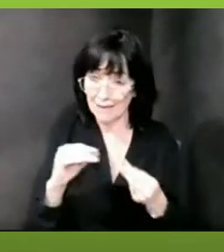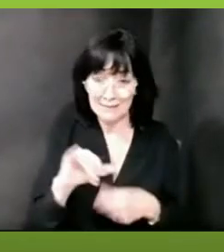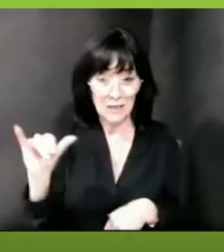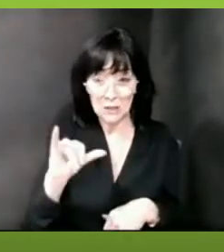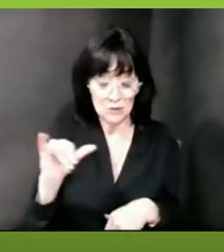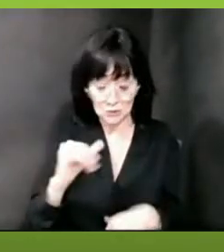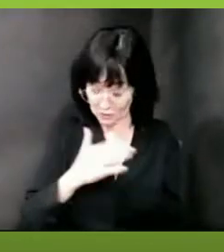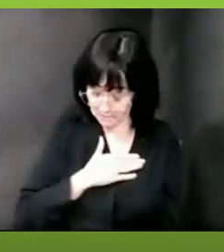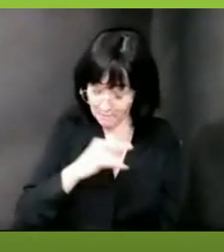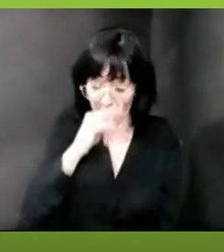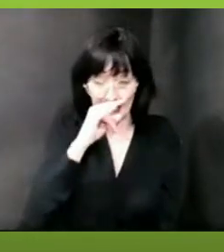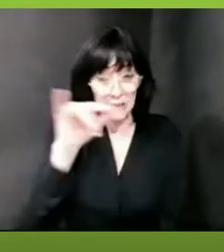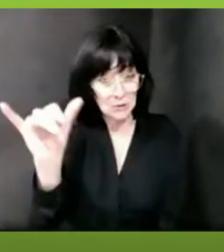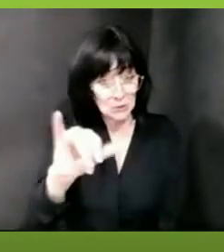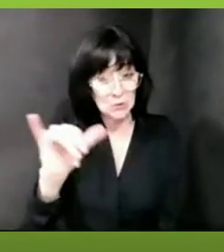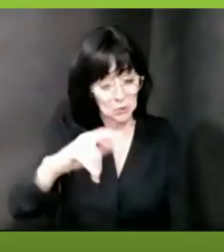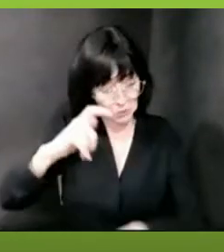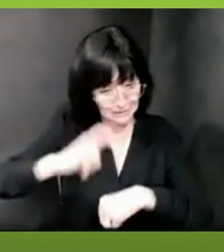different than anybody else. It's time.